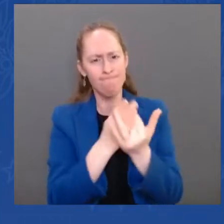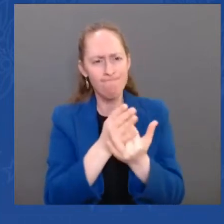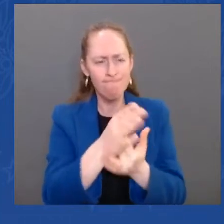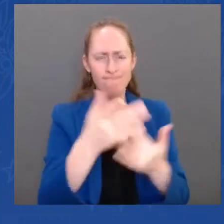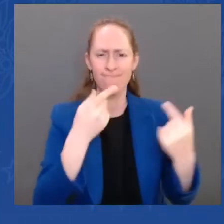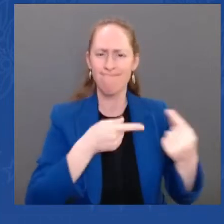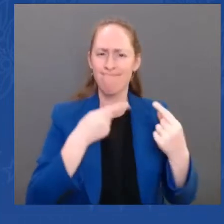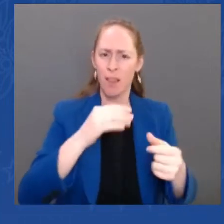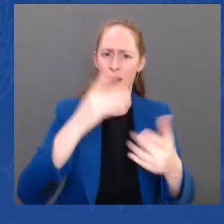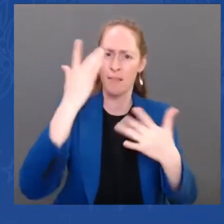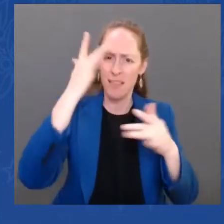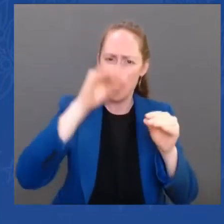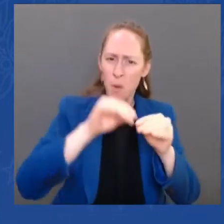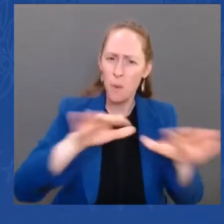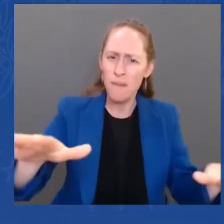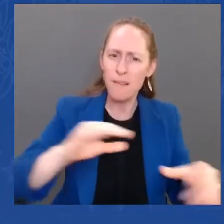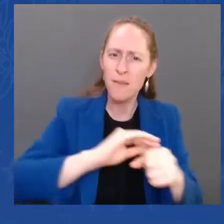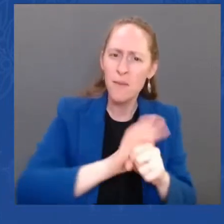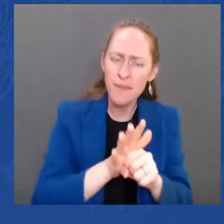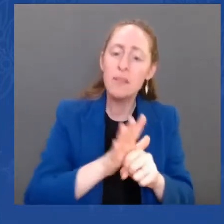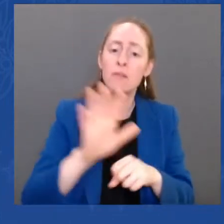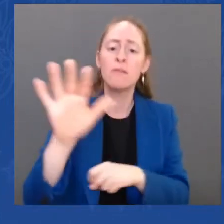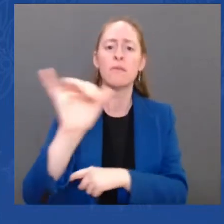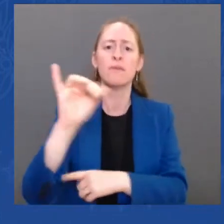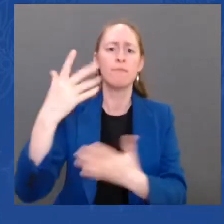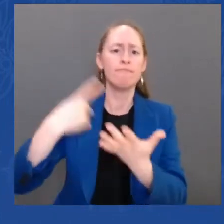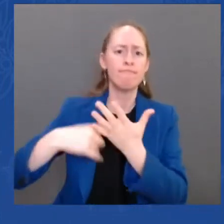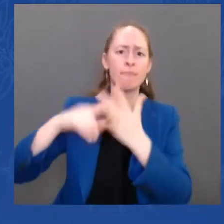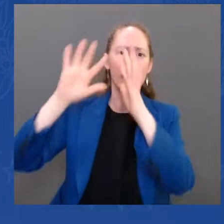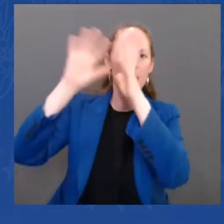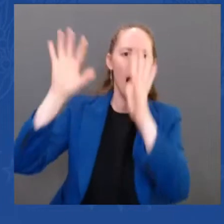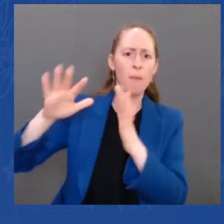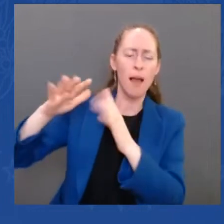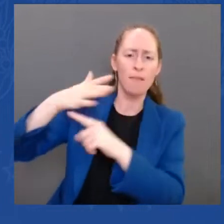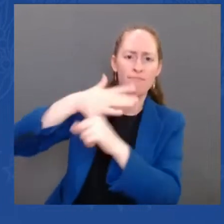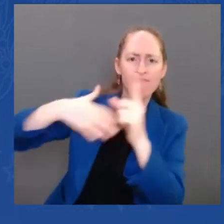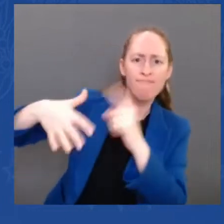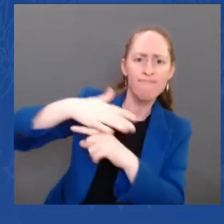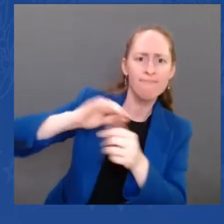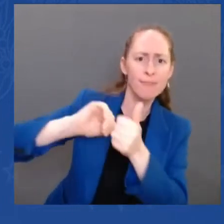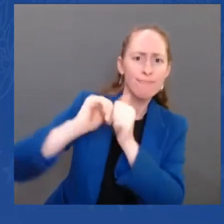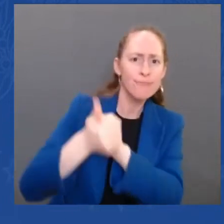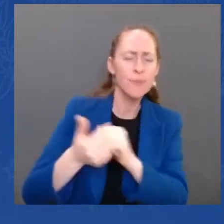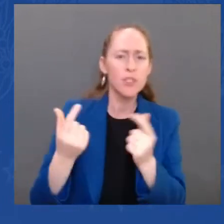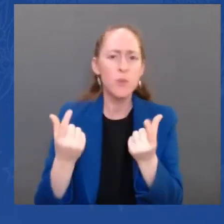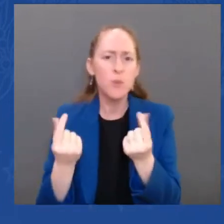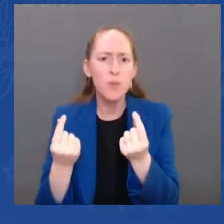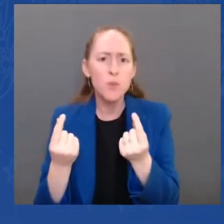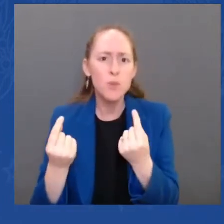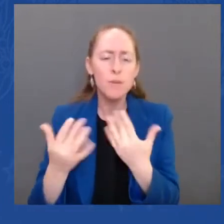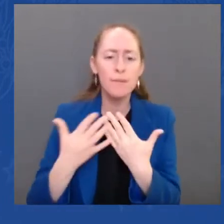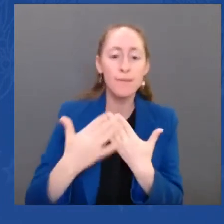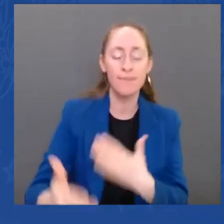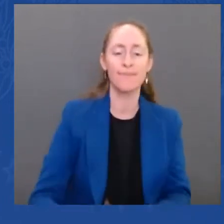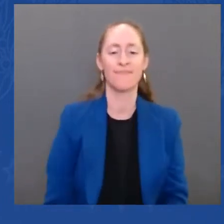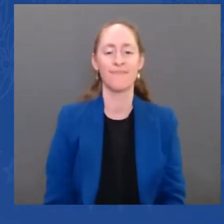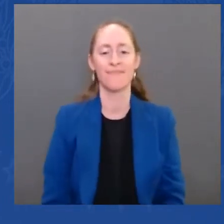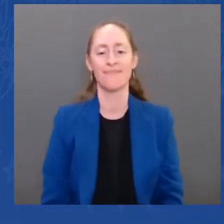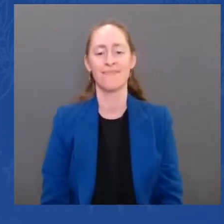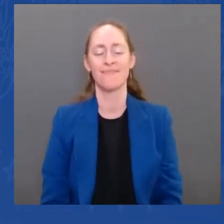action. And by the way, I see Secretary Kerry down there. And John, thanks for letting me into your old